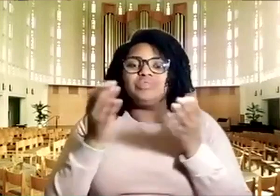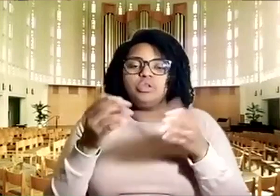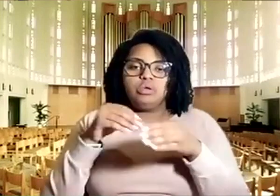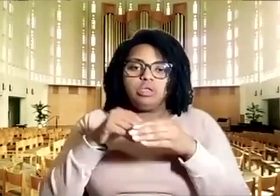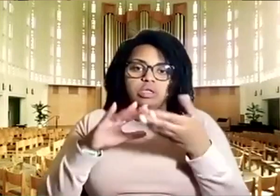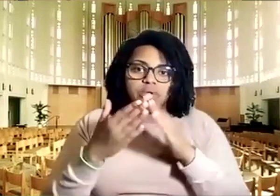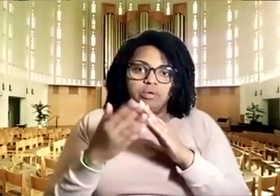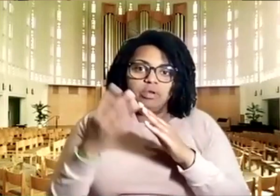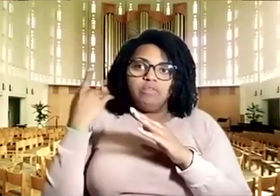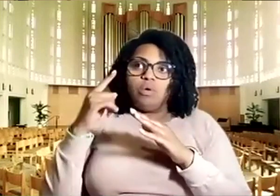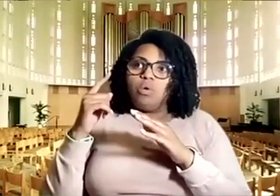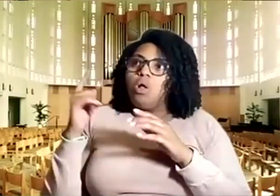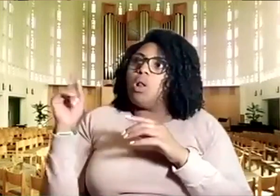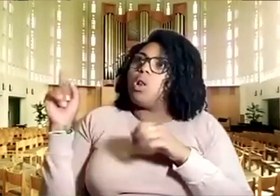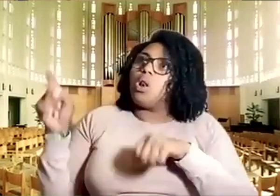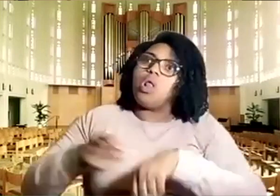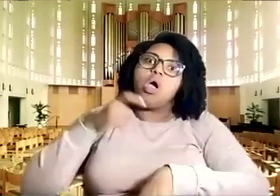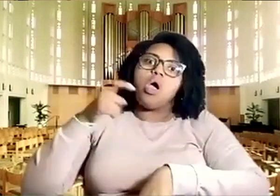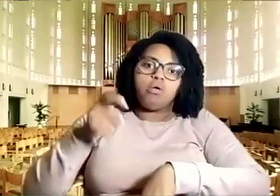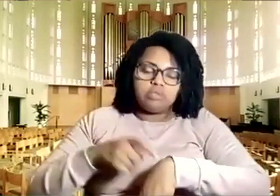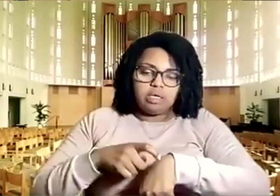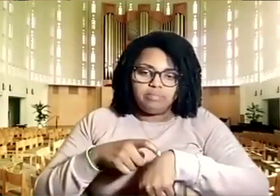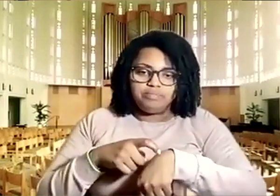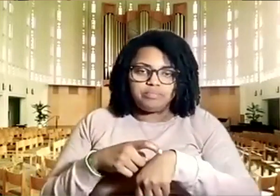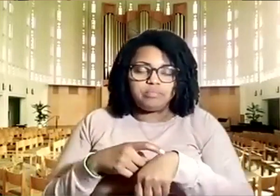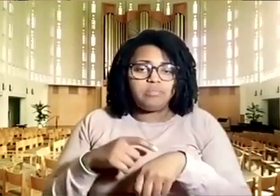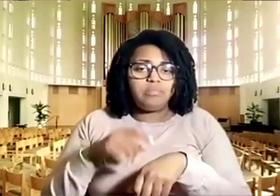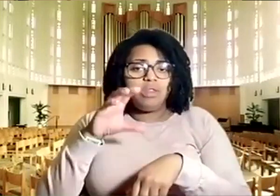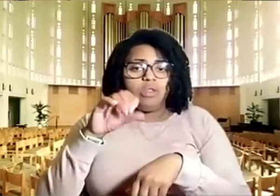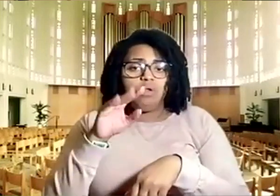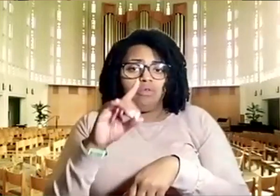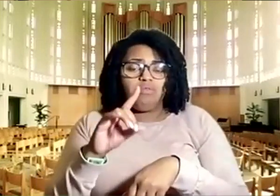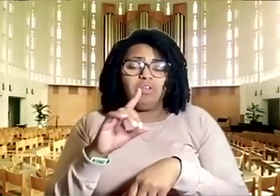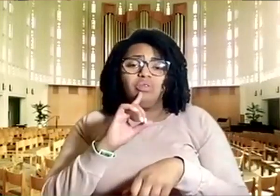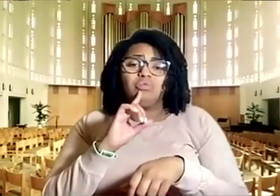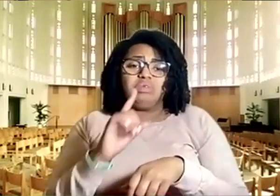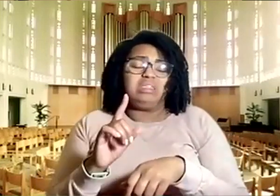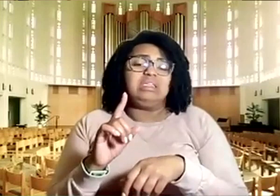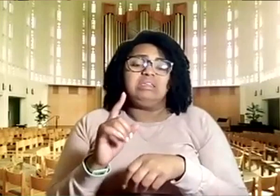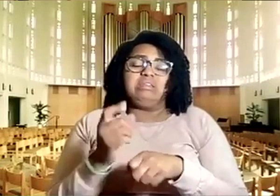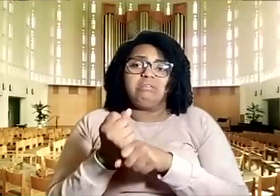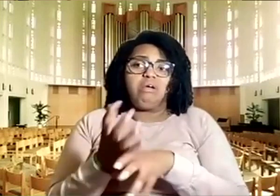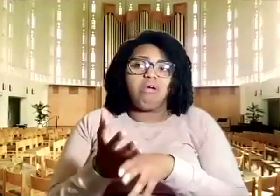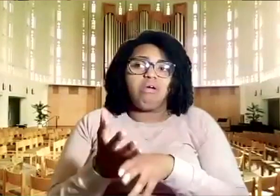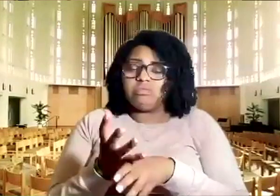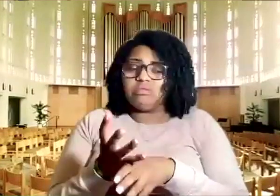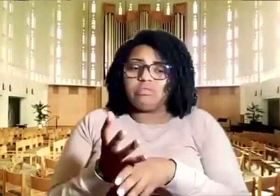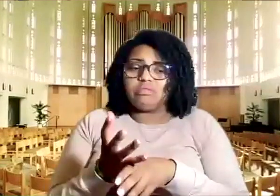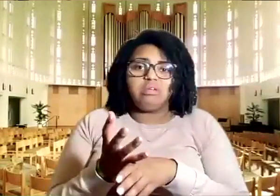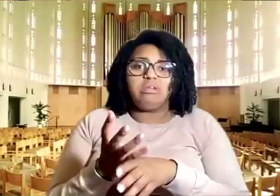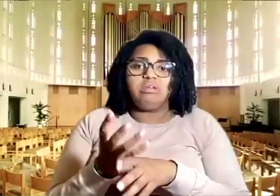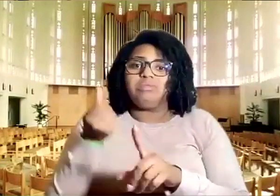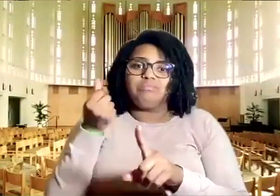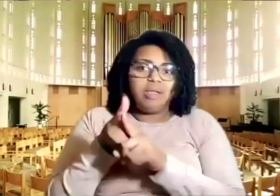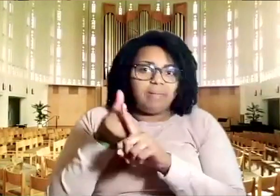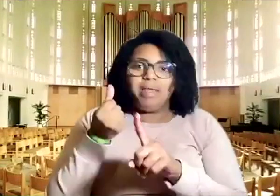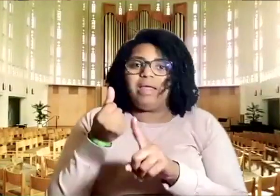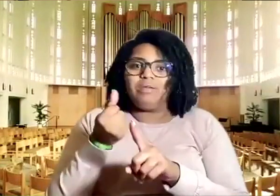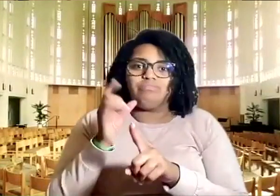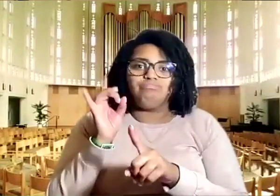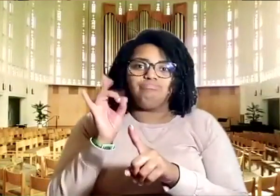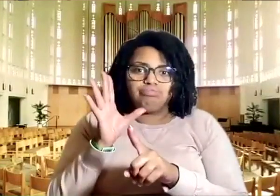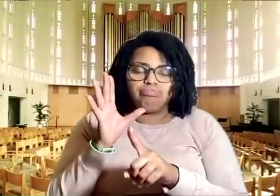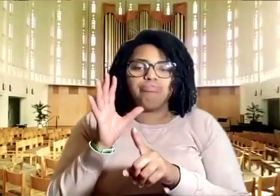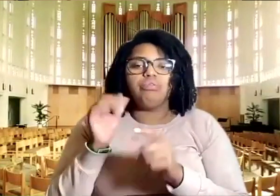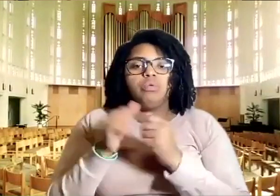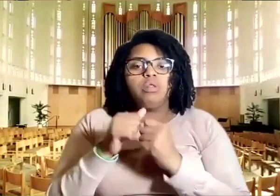decades. And, you know, COVID's really kind of taken a hit, I think, with COVID.